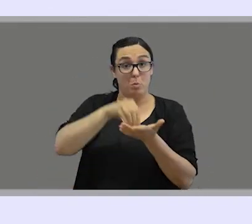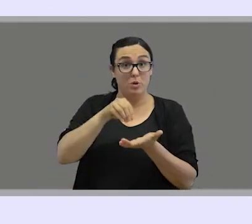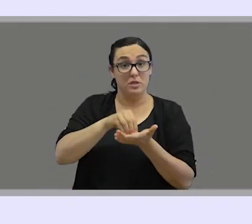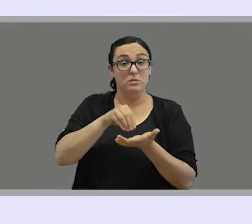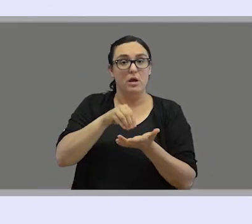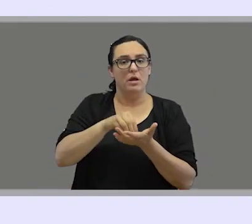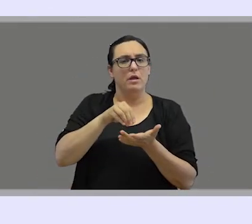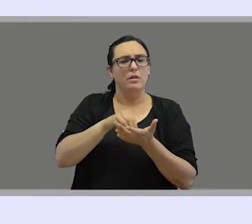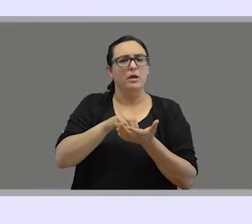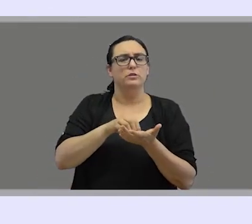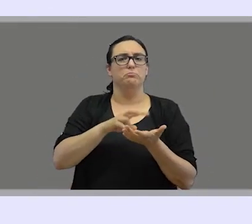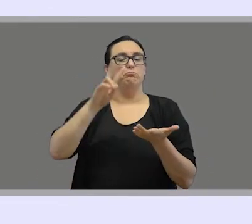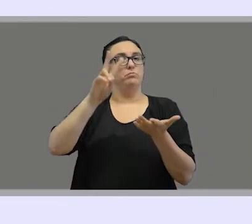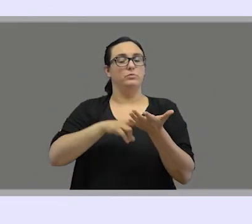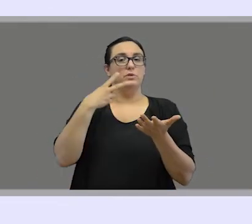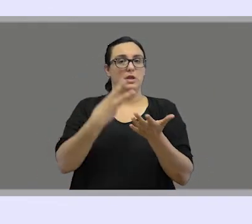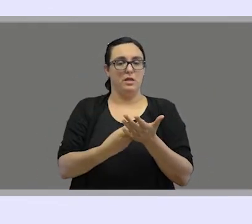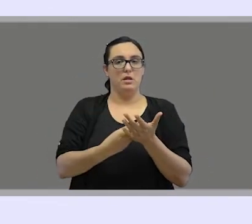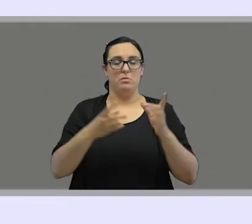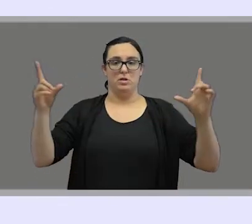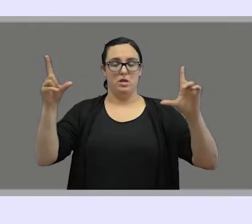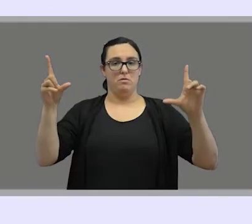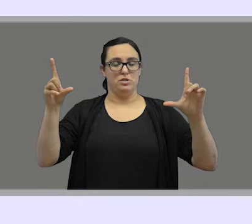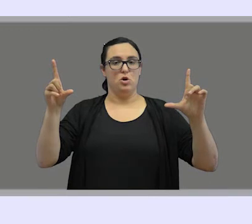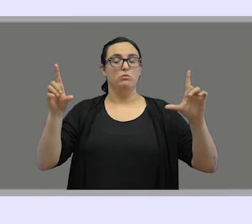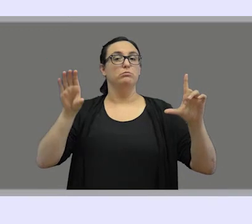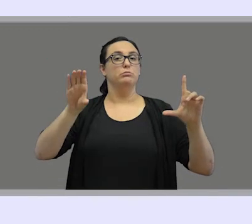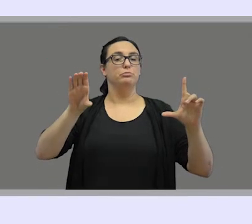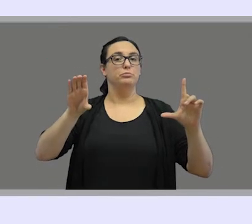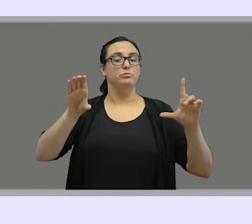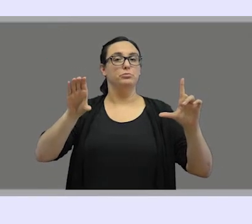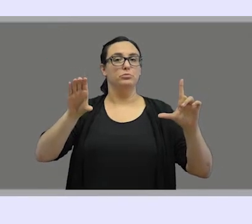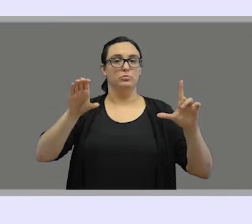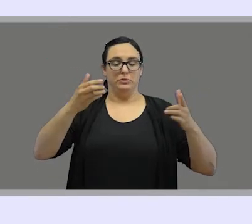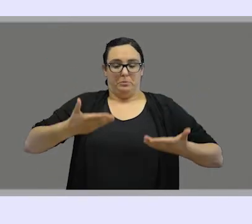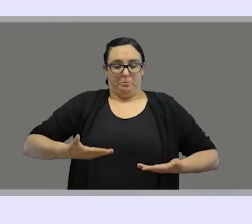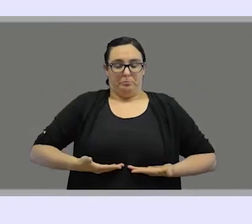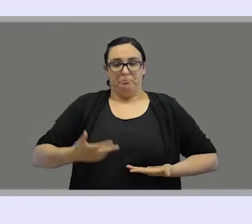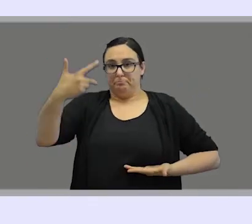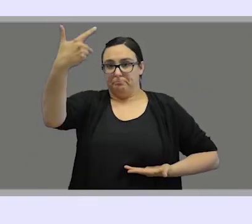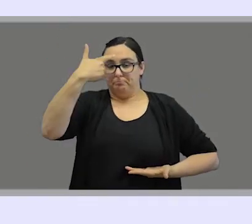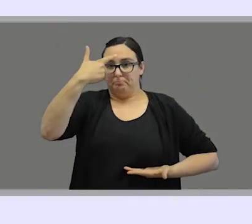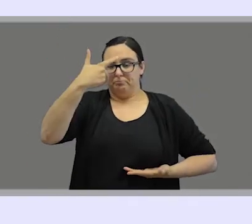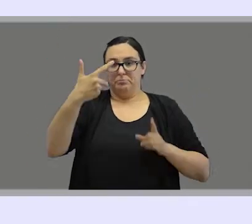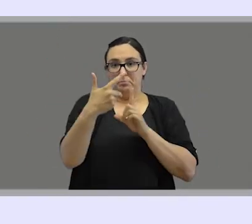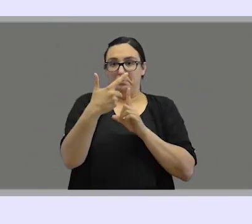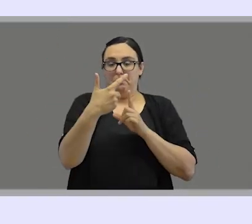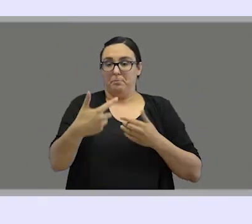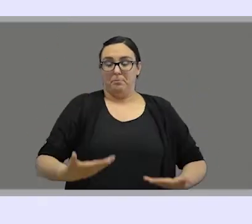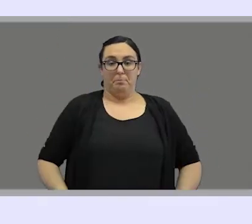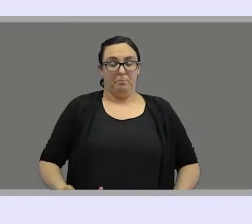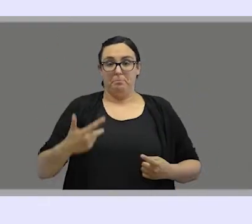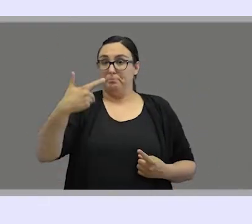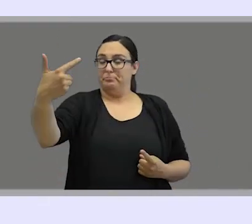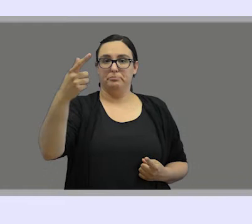Sometimes you will see that some interpreters on TV appear with mid shots rather than long mid